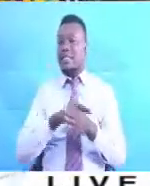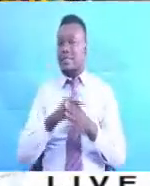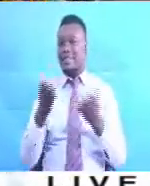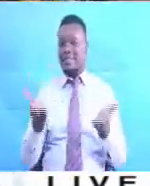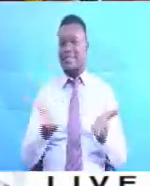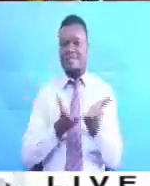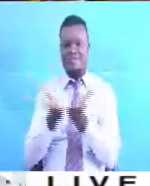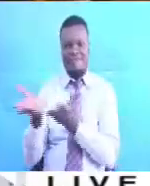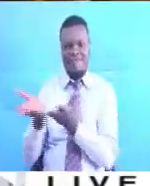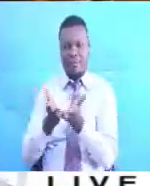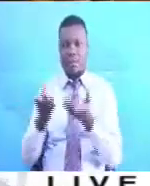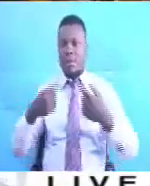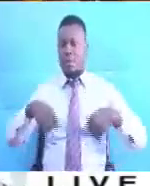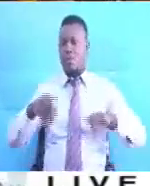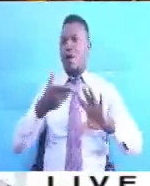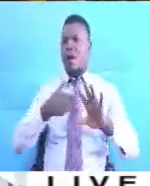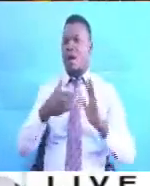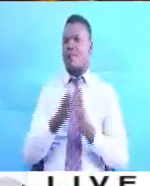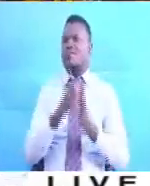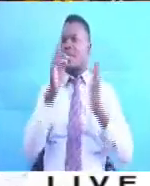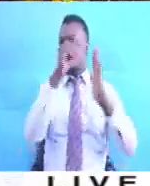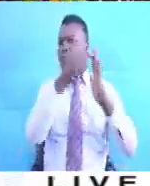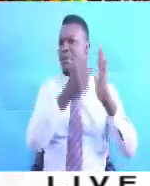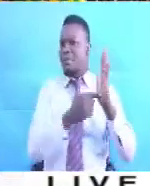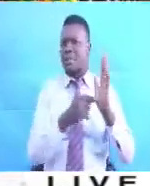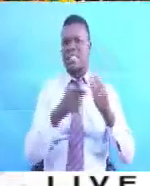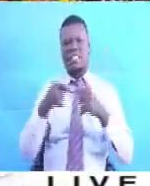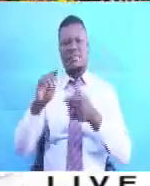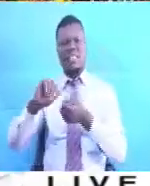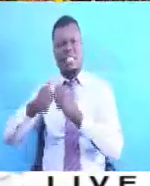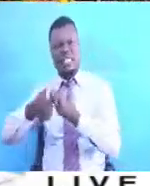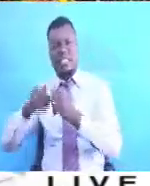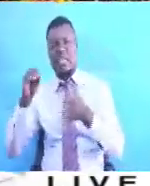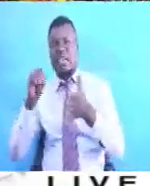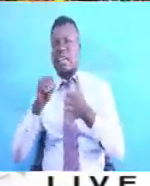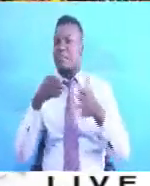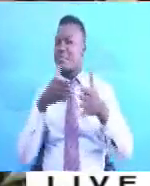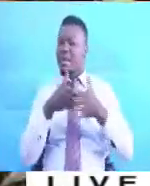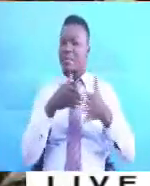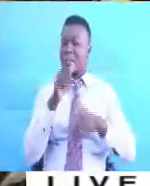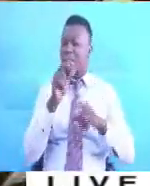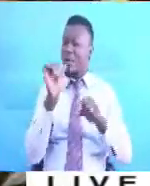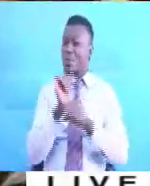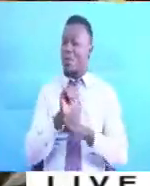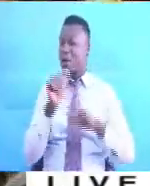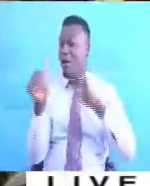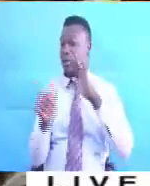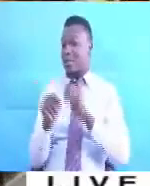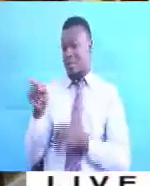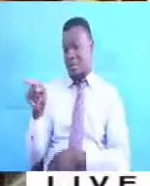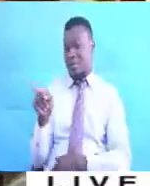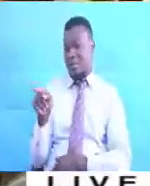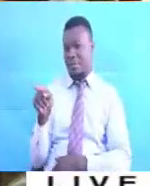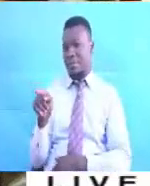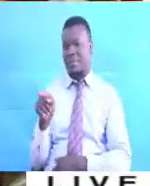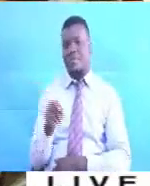have brought the in-charges and the people who are working under them in the entire